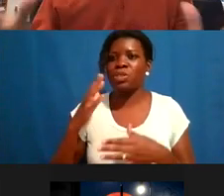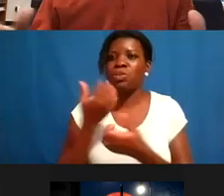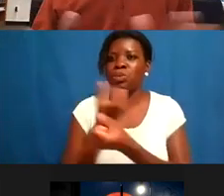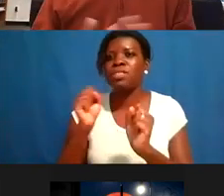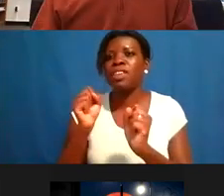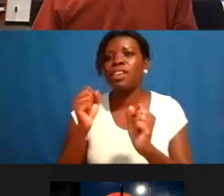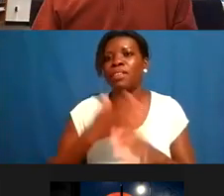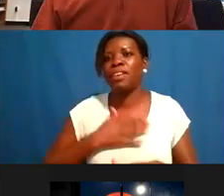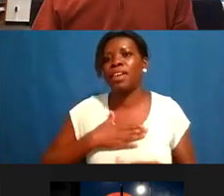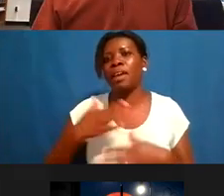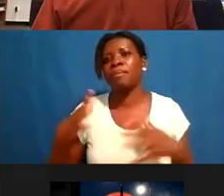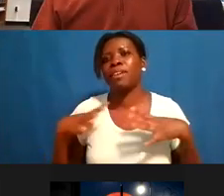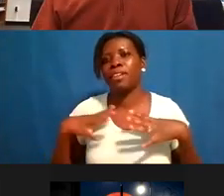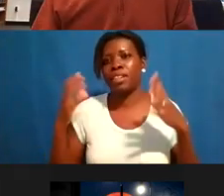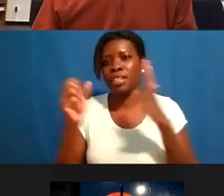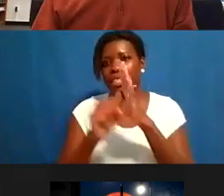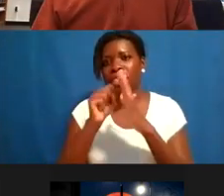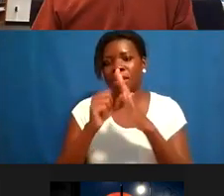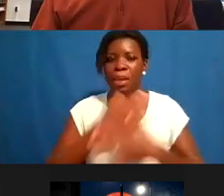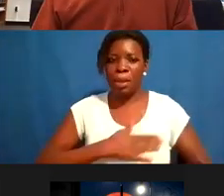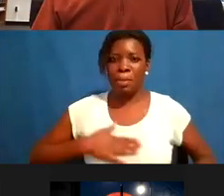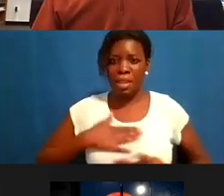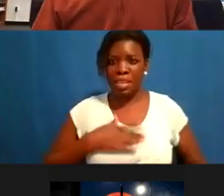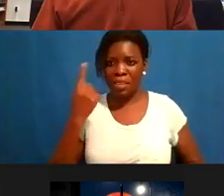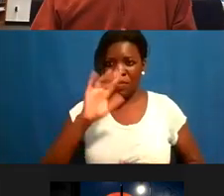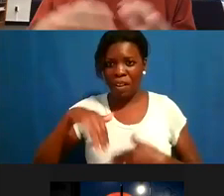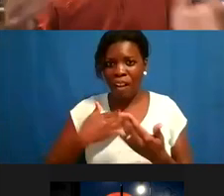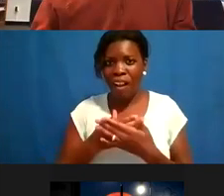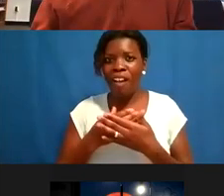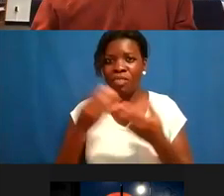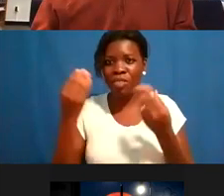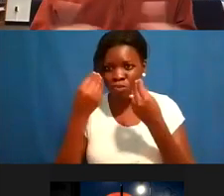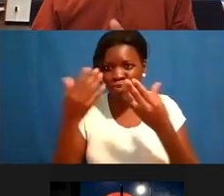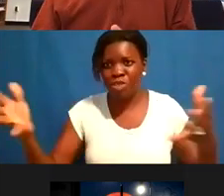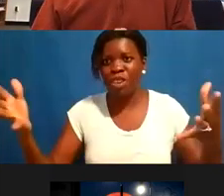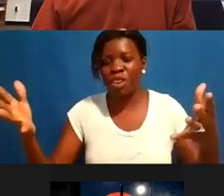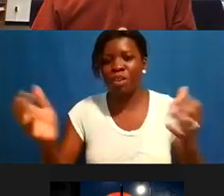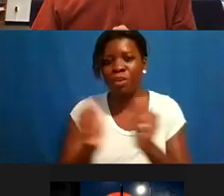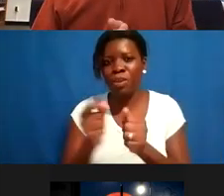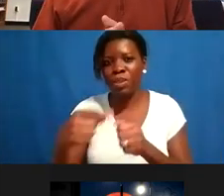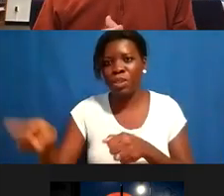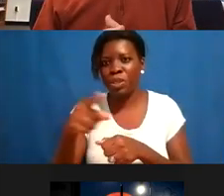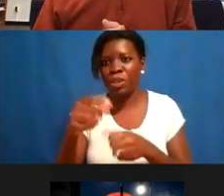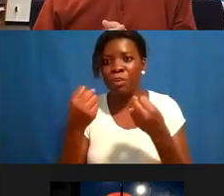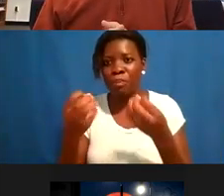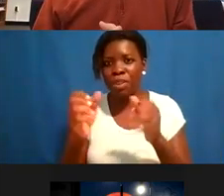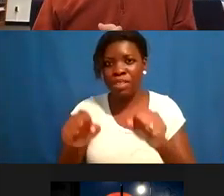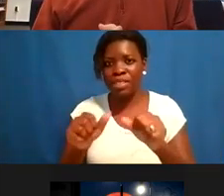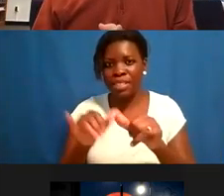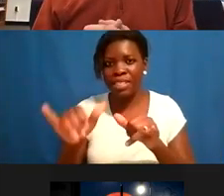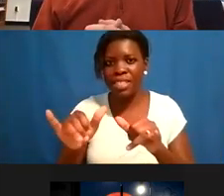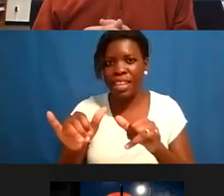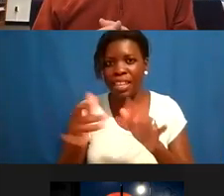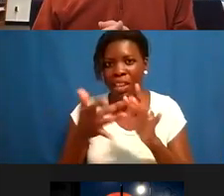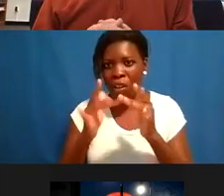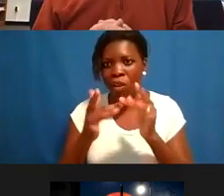been a pleasure for all of us to share this with you, and many of us can stay online if there's some